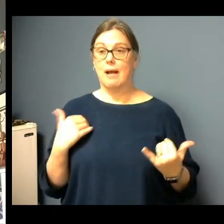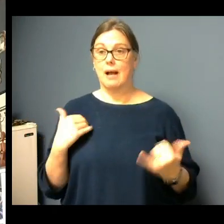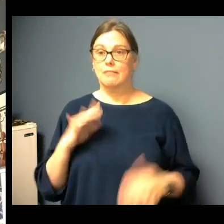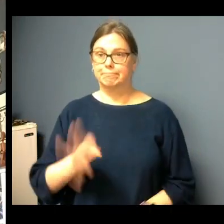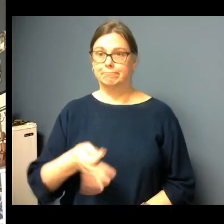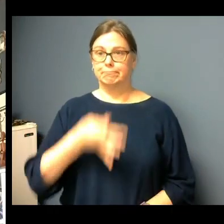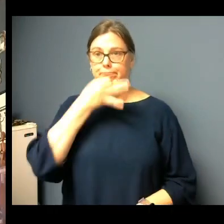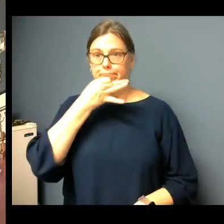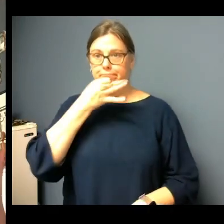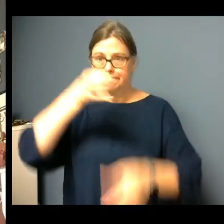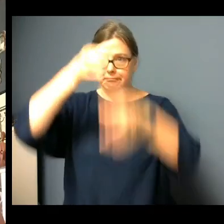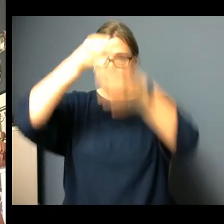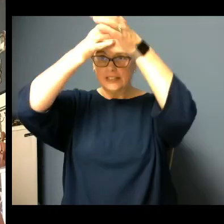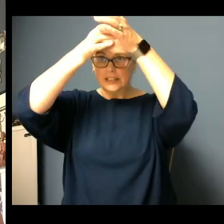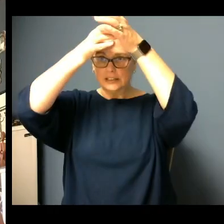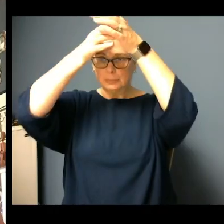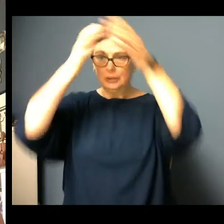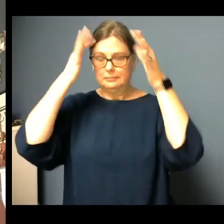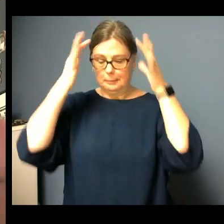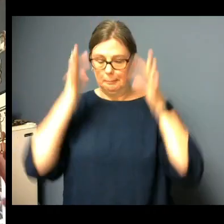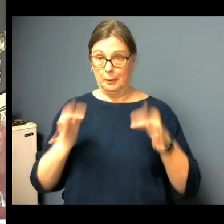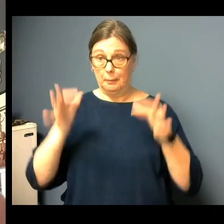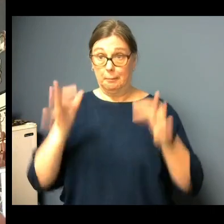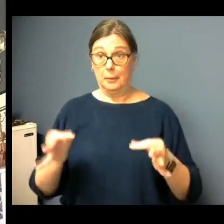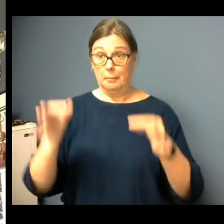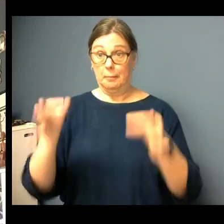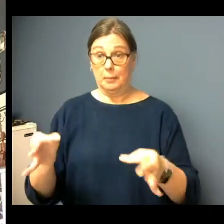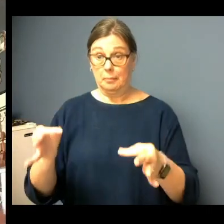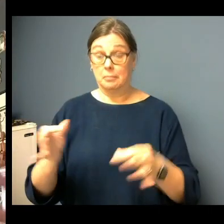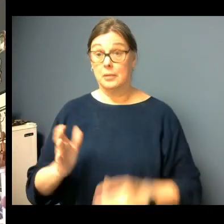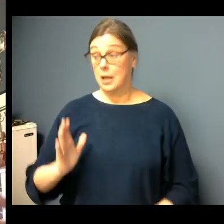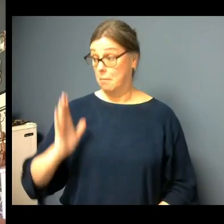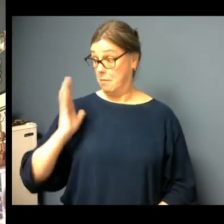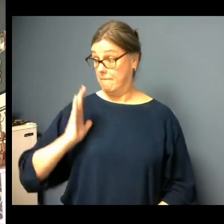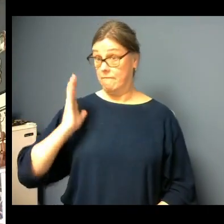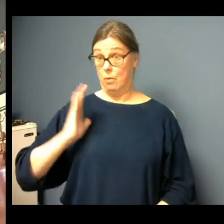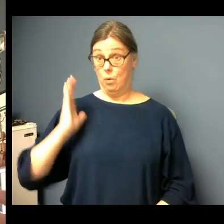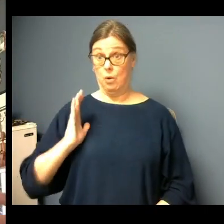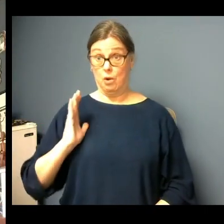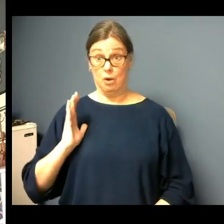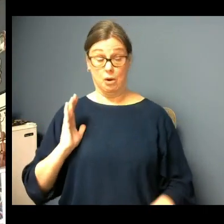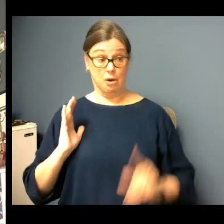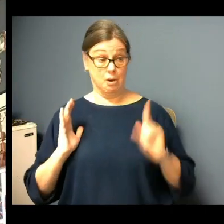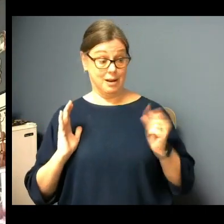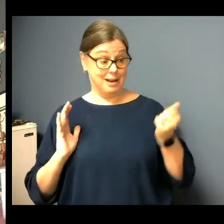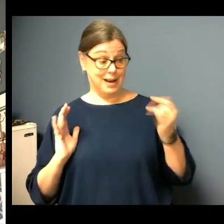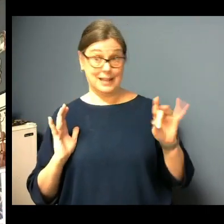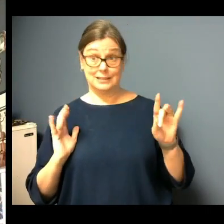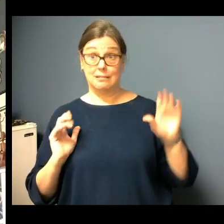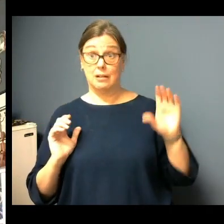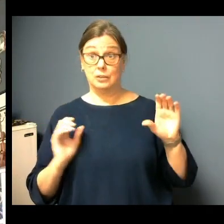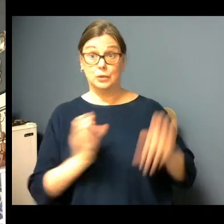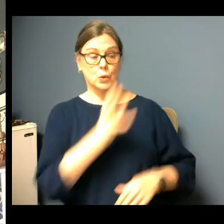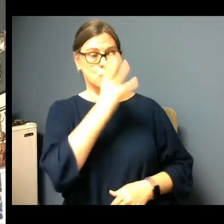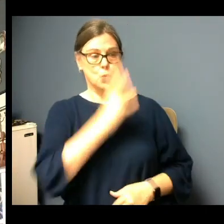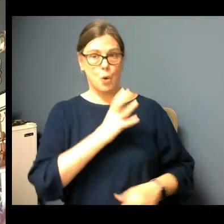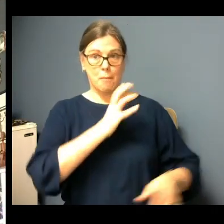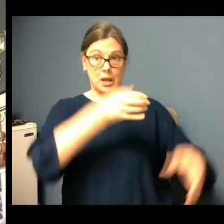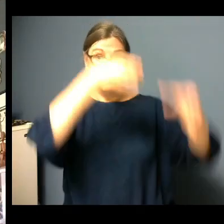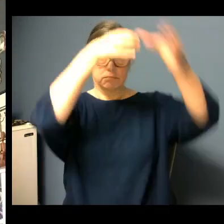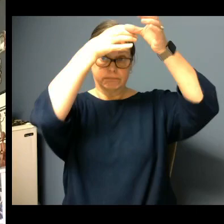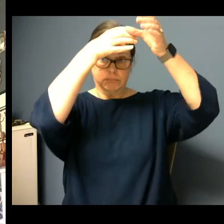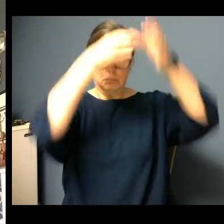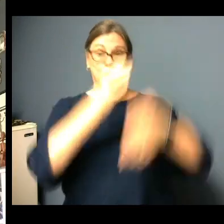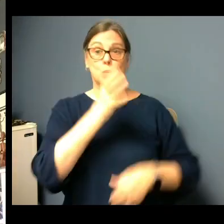in the 19th century, in that call to domesticity, a woman, it was her space, she was in charge of it. Now, all